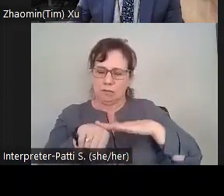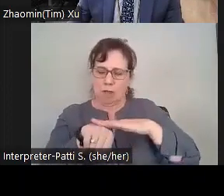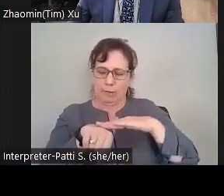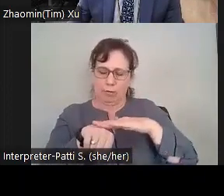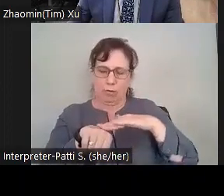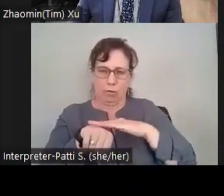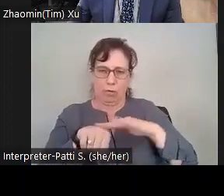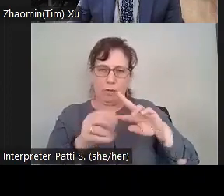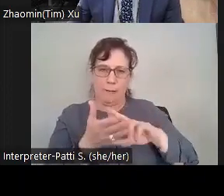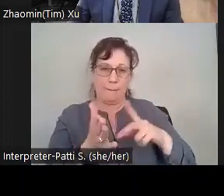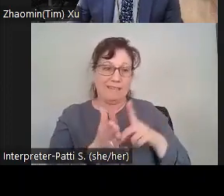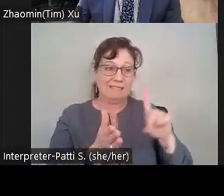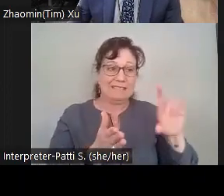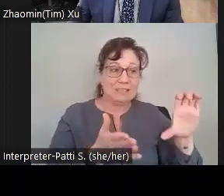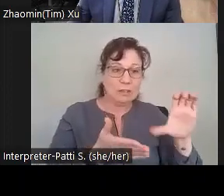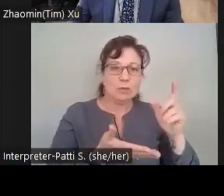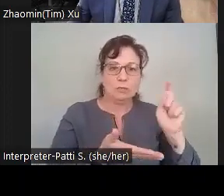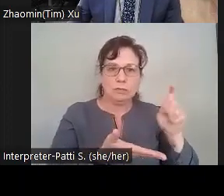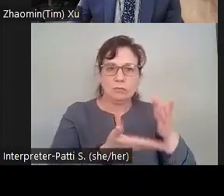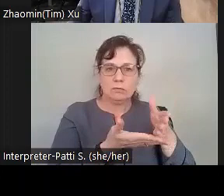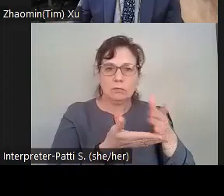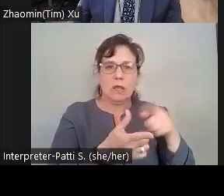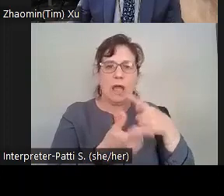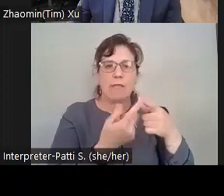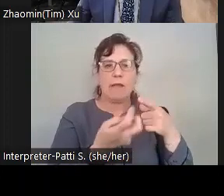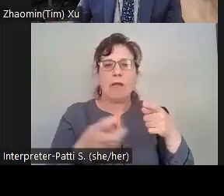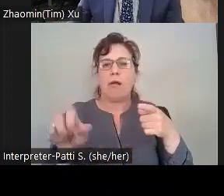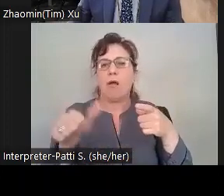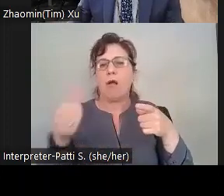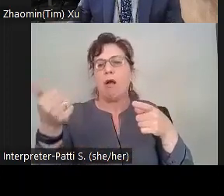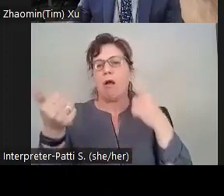have to discontinue the topical treatment and pursue other options.